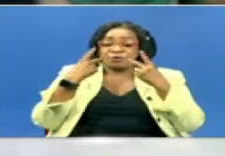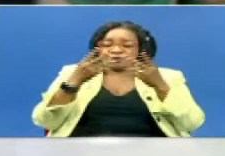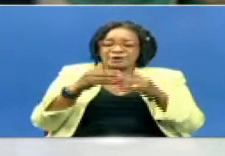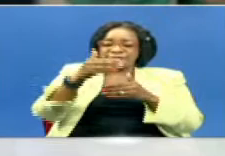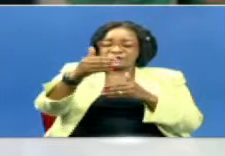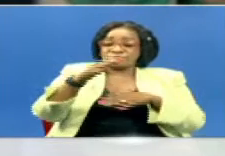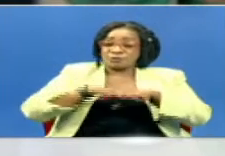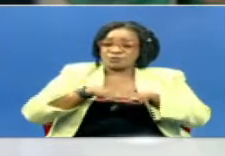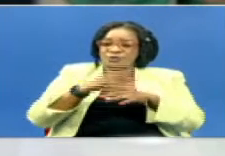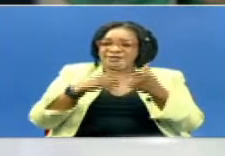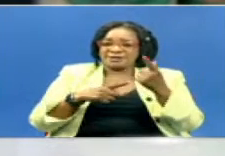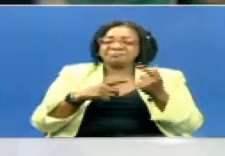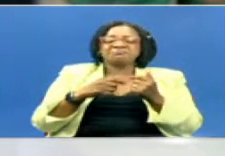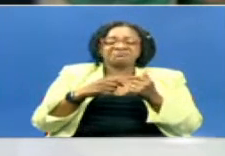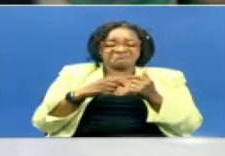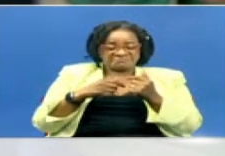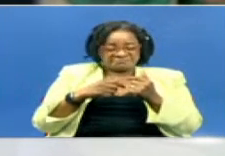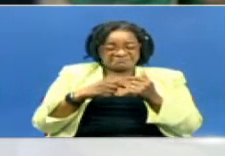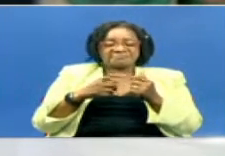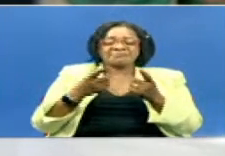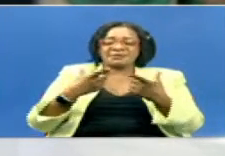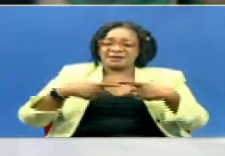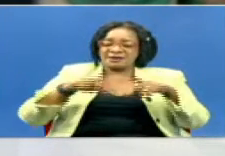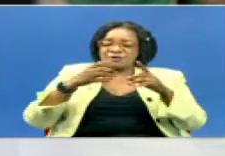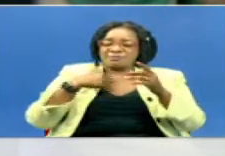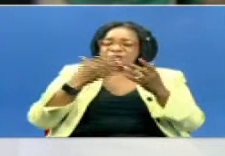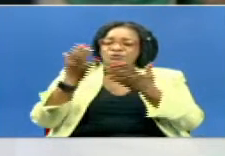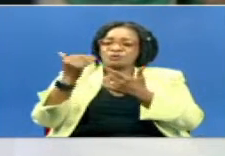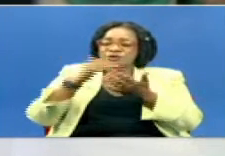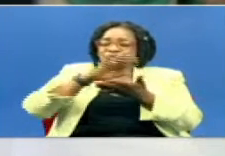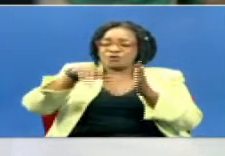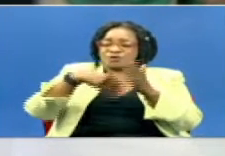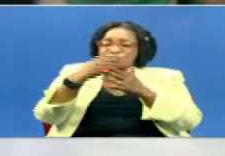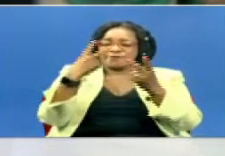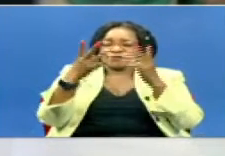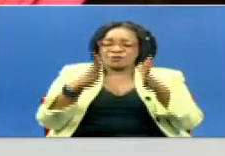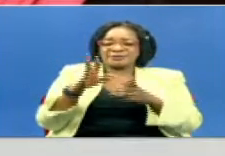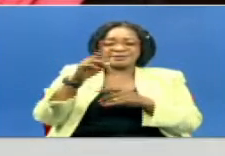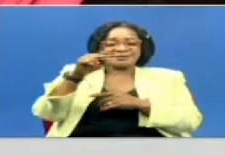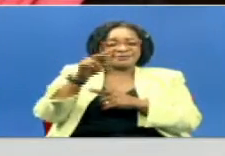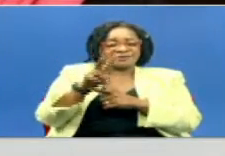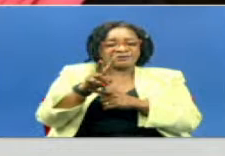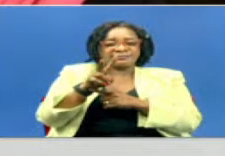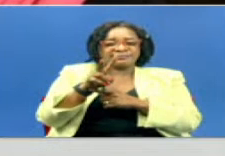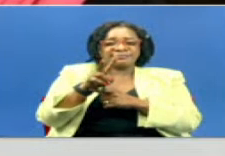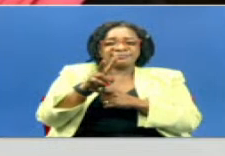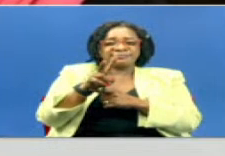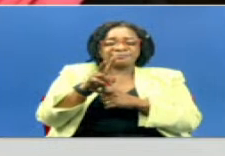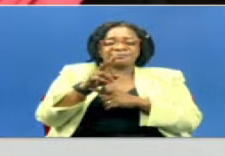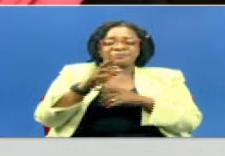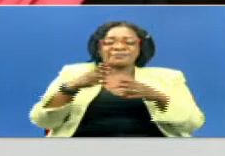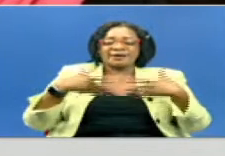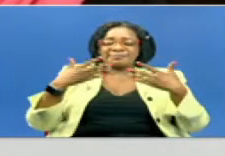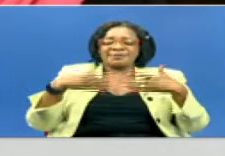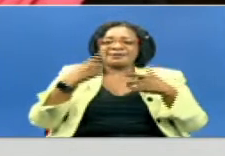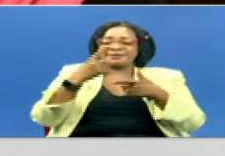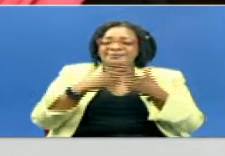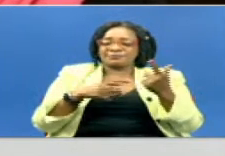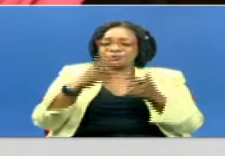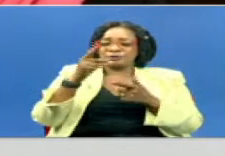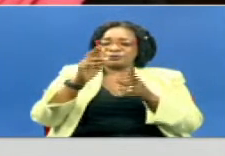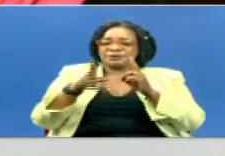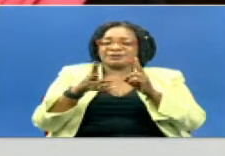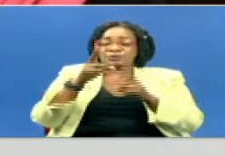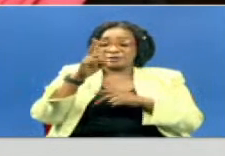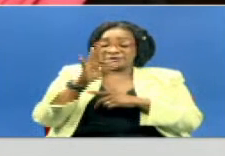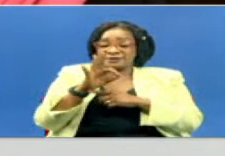year? Yes, indeed, and allow me to wish all your viewers, NTV, a very happy year, mm-hmm.